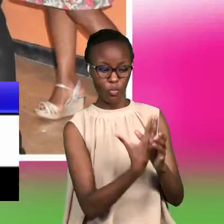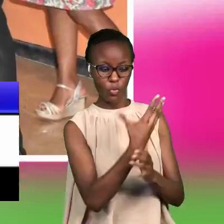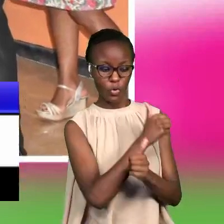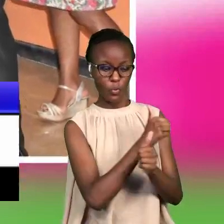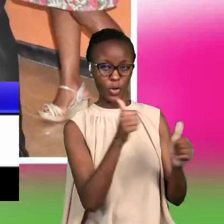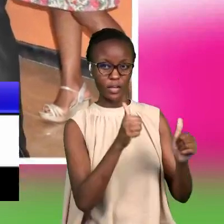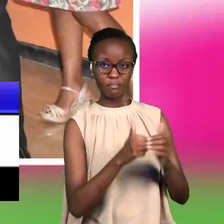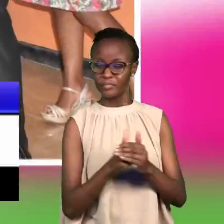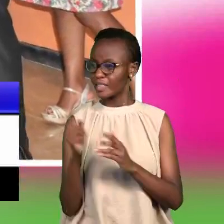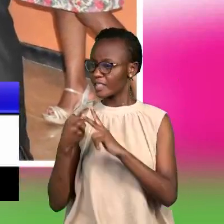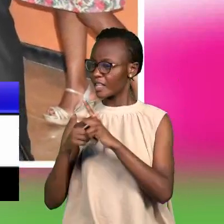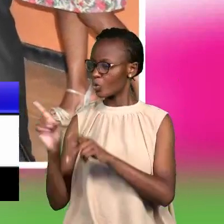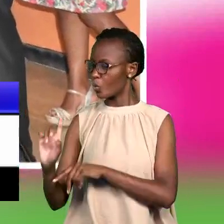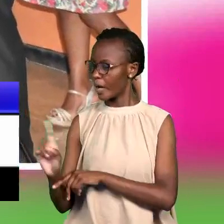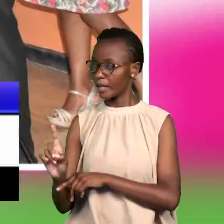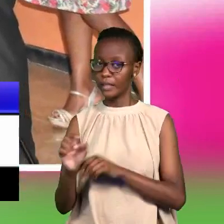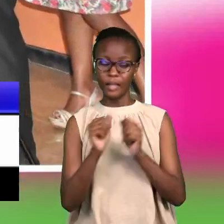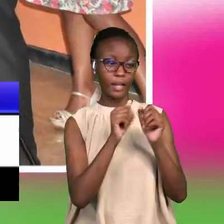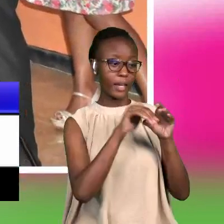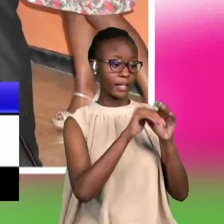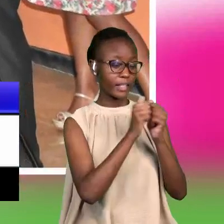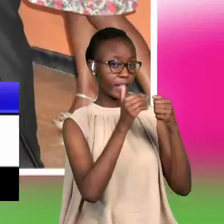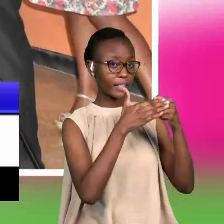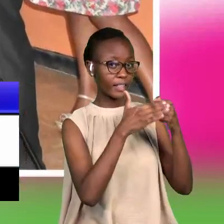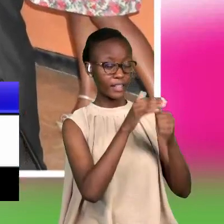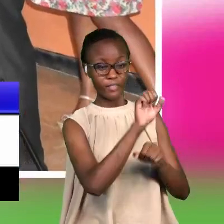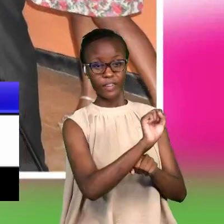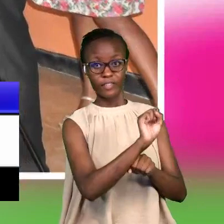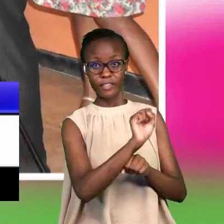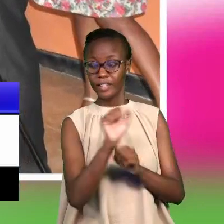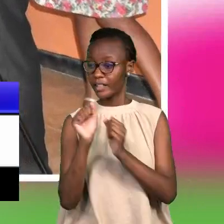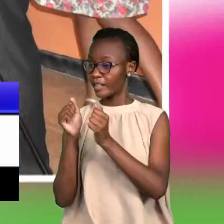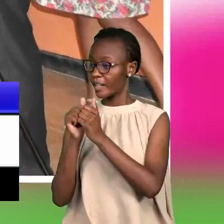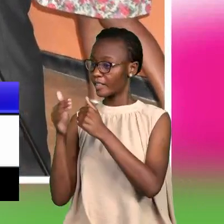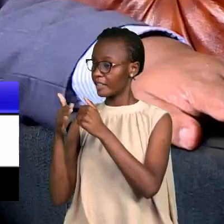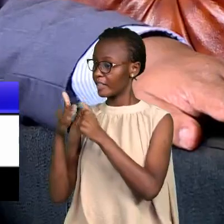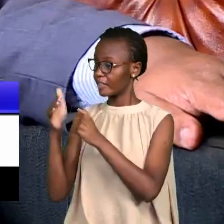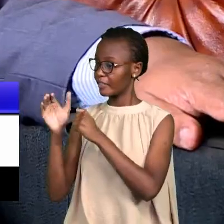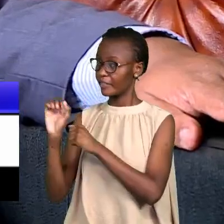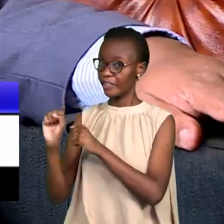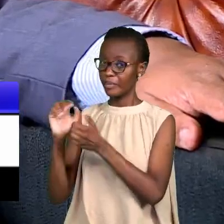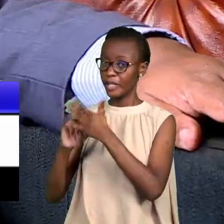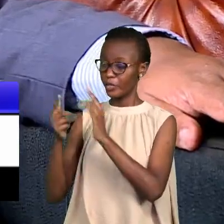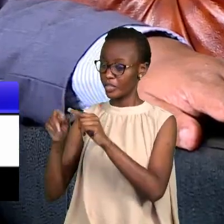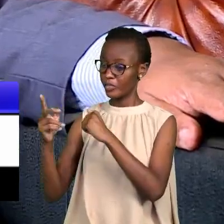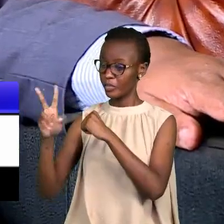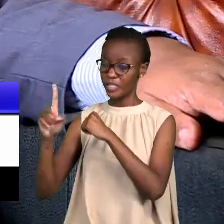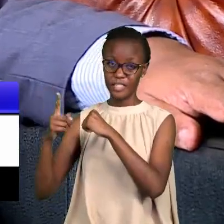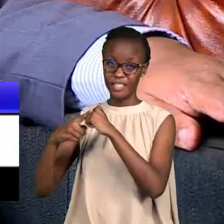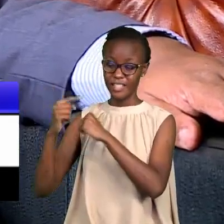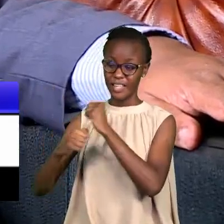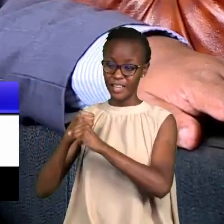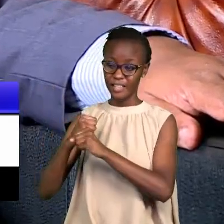this? We started in 1995. 1995? Yes. So you're basically about 26-year-old? Yeah, we are 26-year-old,